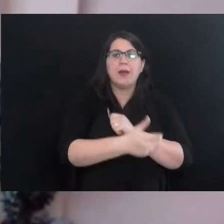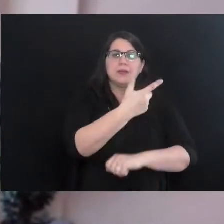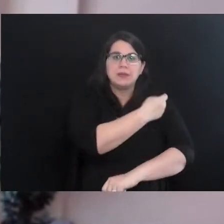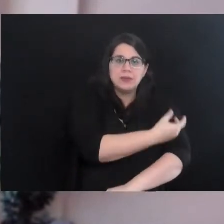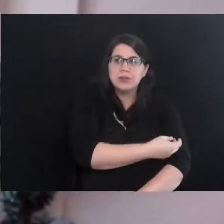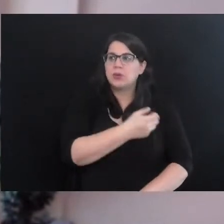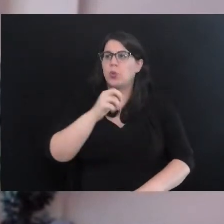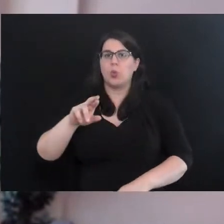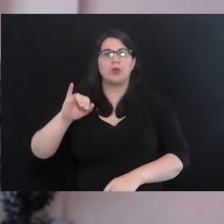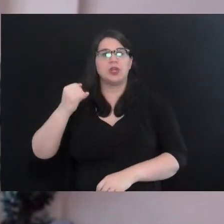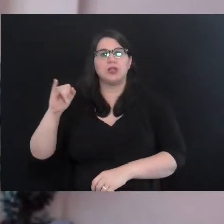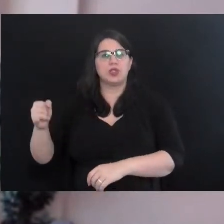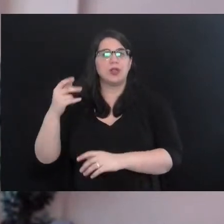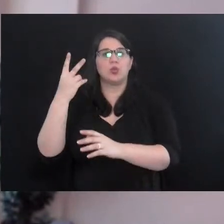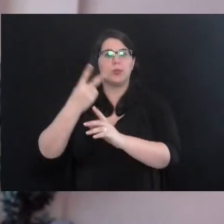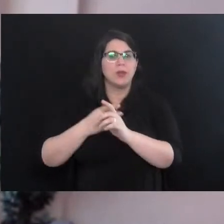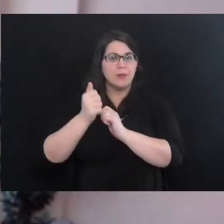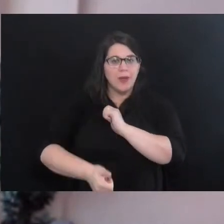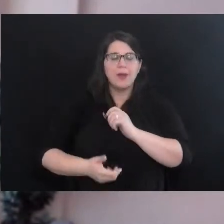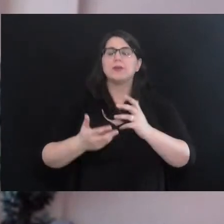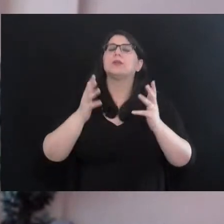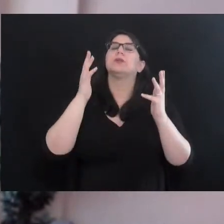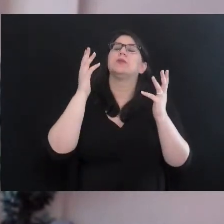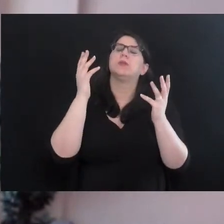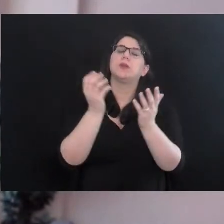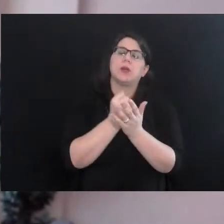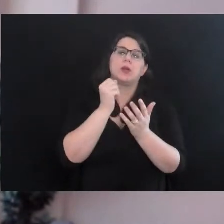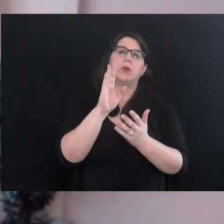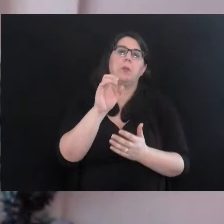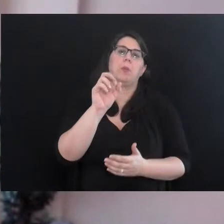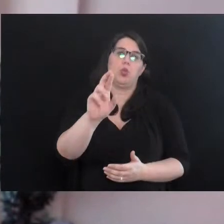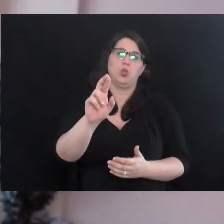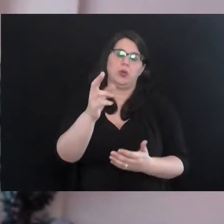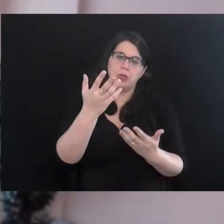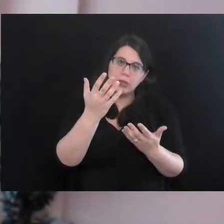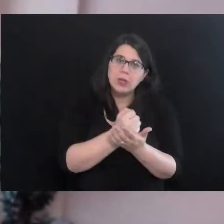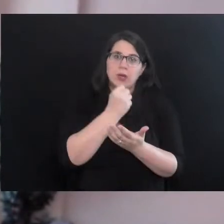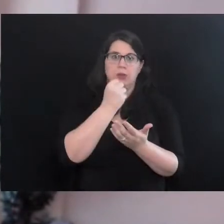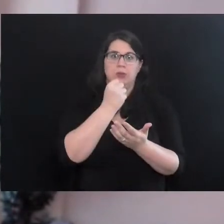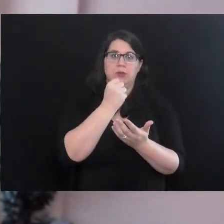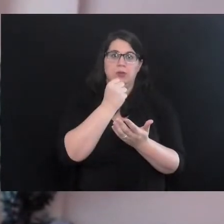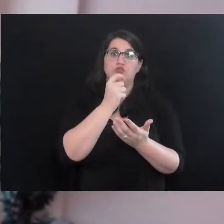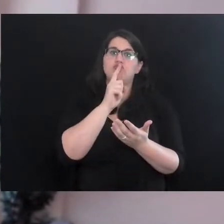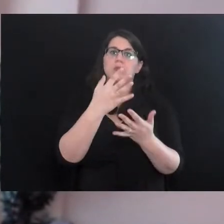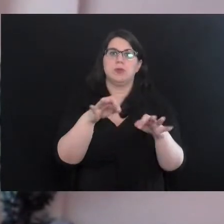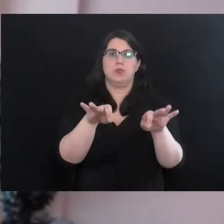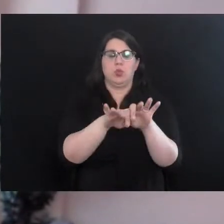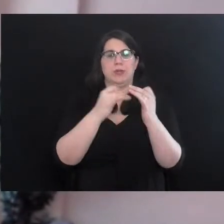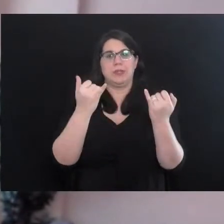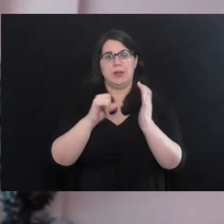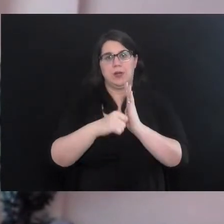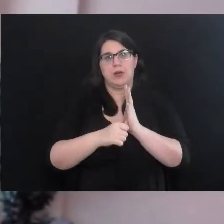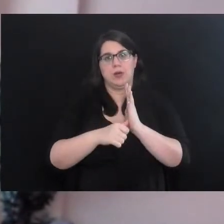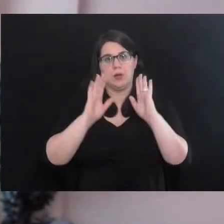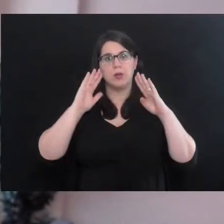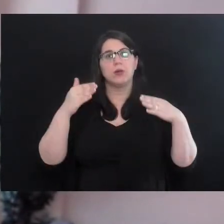months ago with J&J, get your booster. Cannot be more important to really